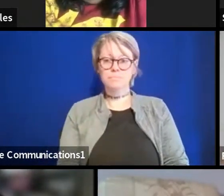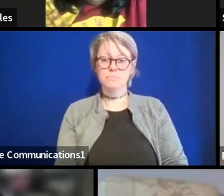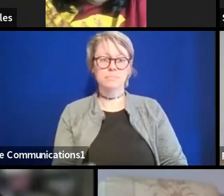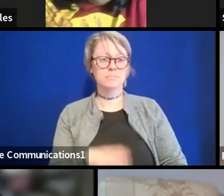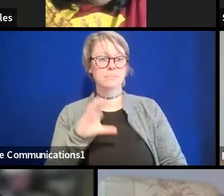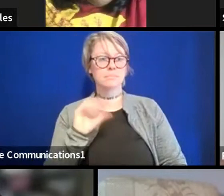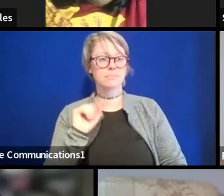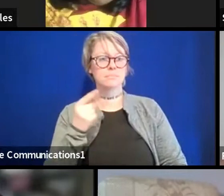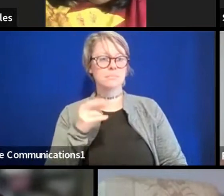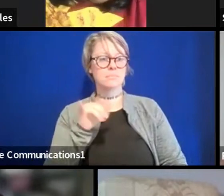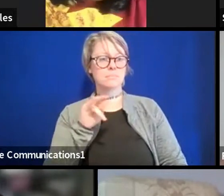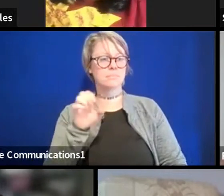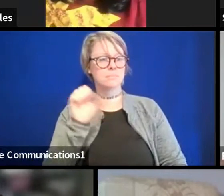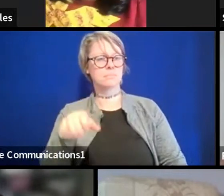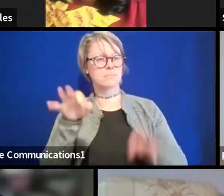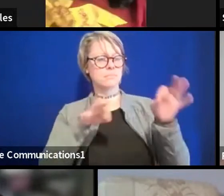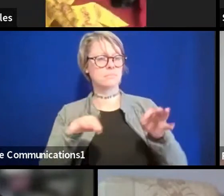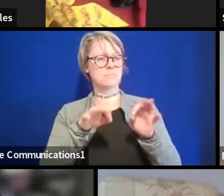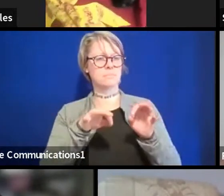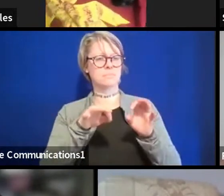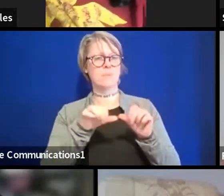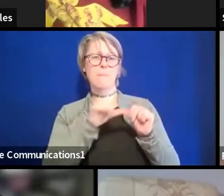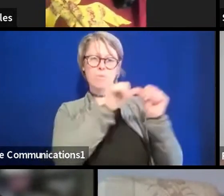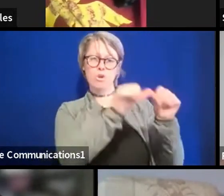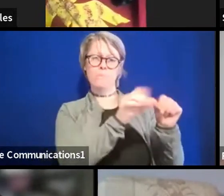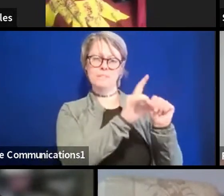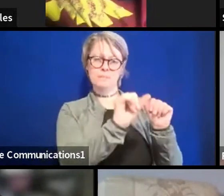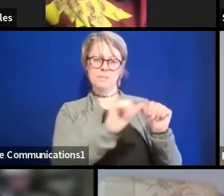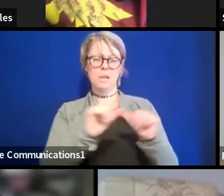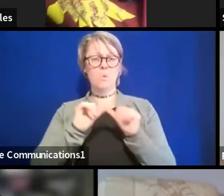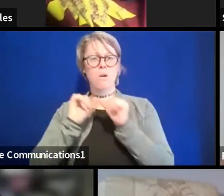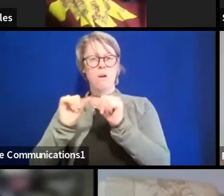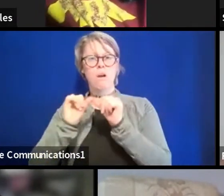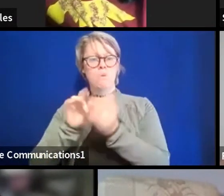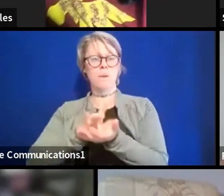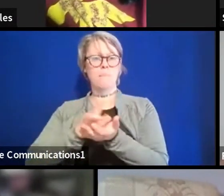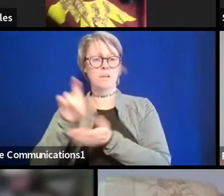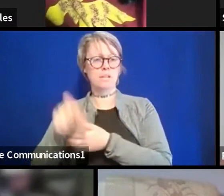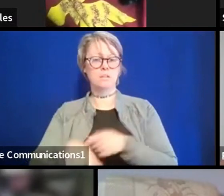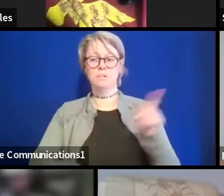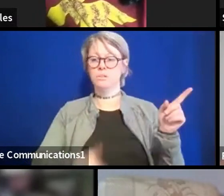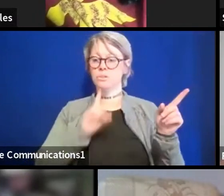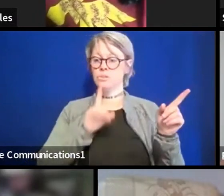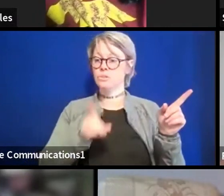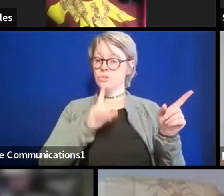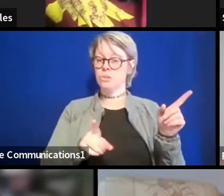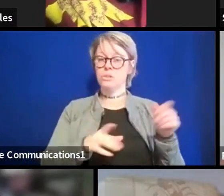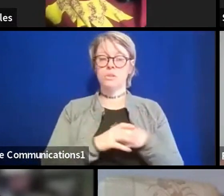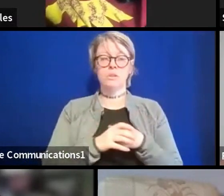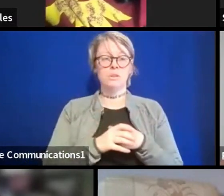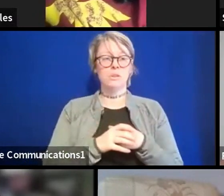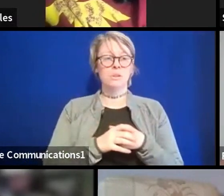what Tara was saying about the permanent disability or ongoing medical condition? Yes, the requirement for